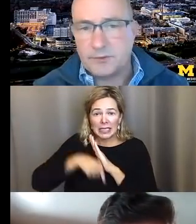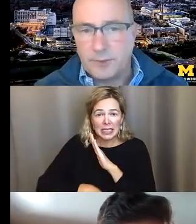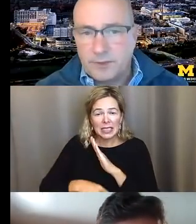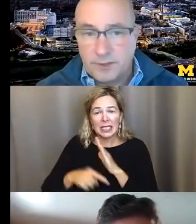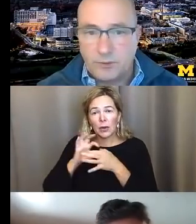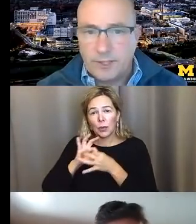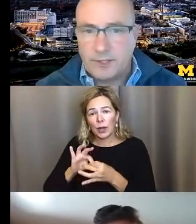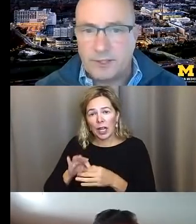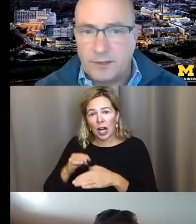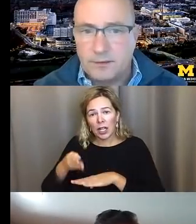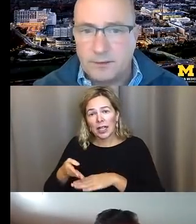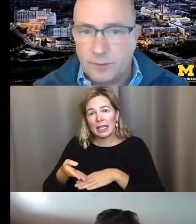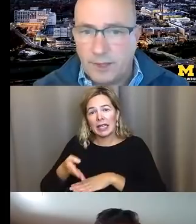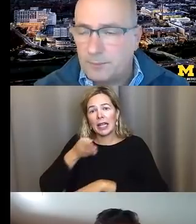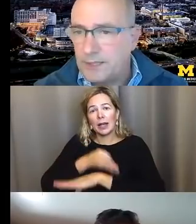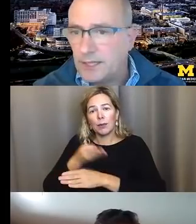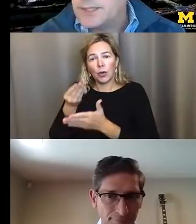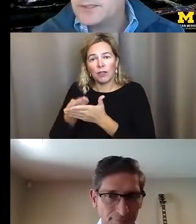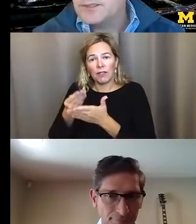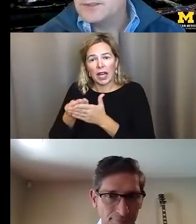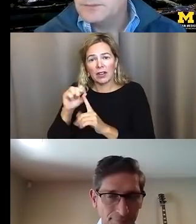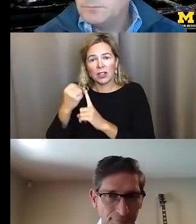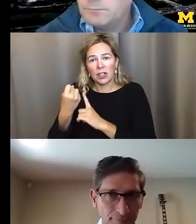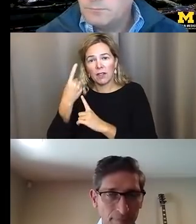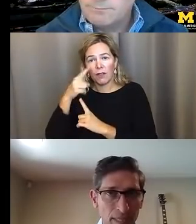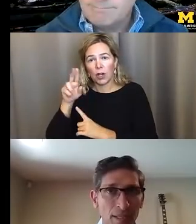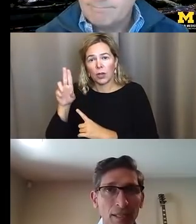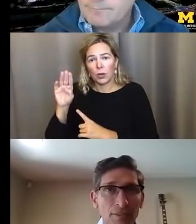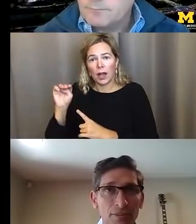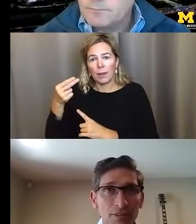financial situation of UMHS?